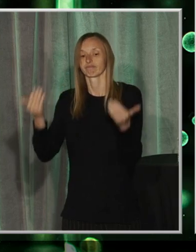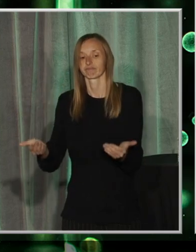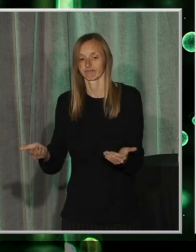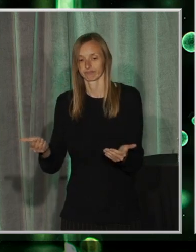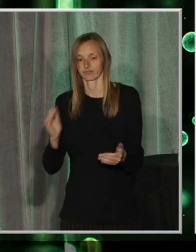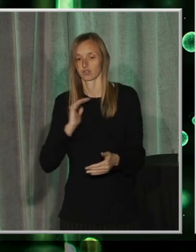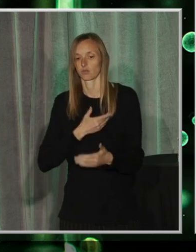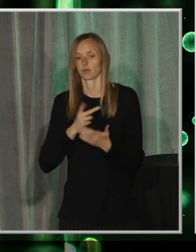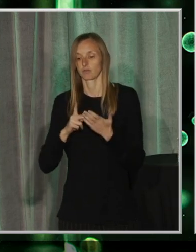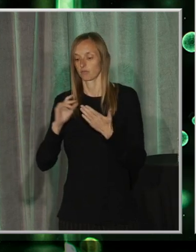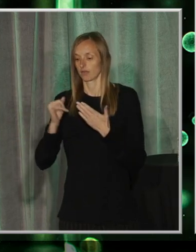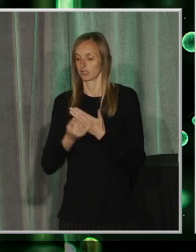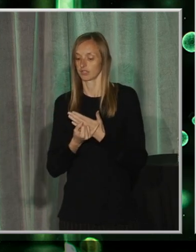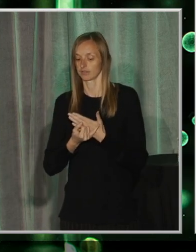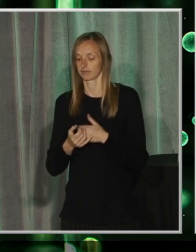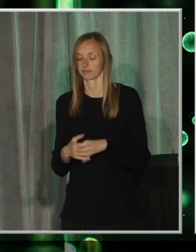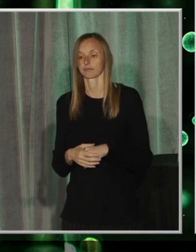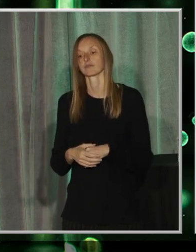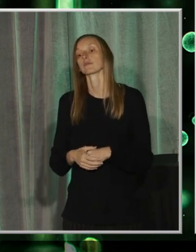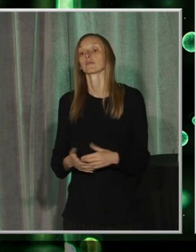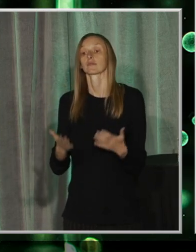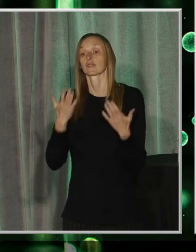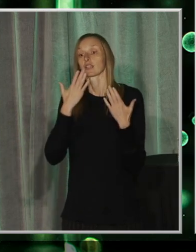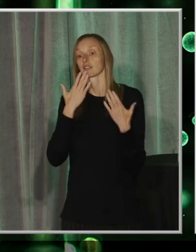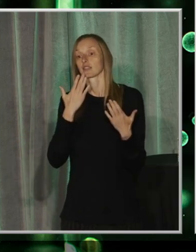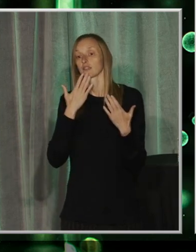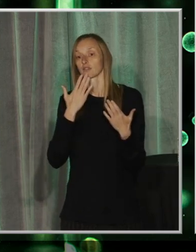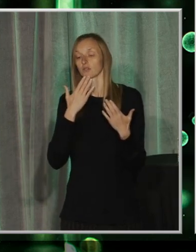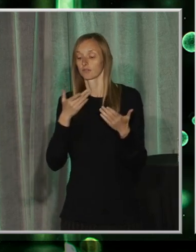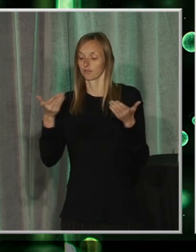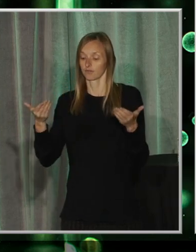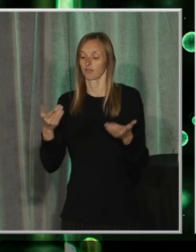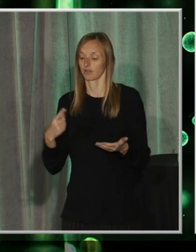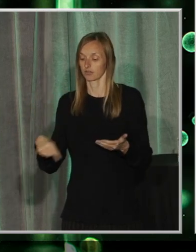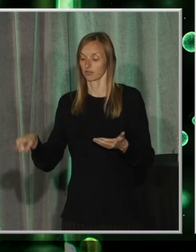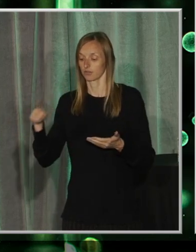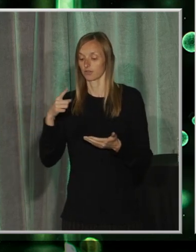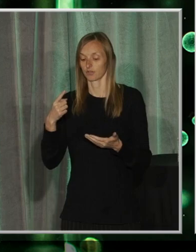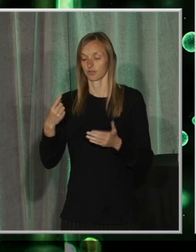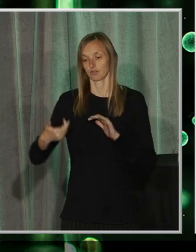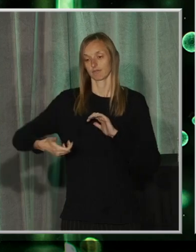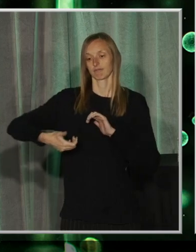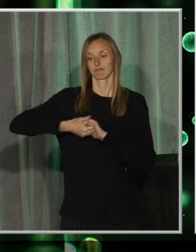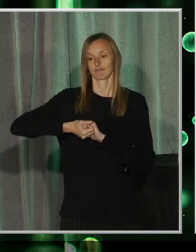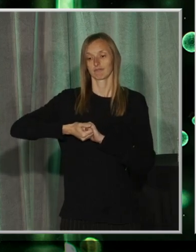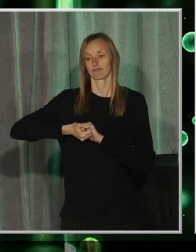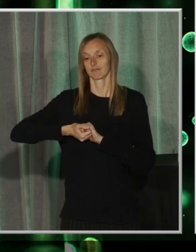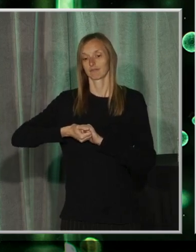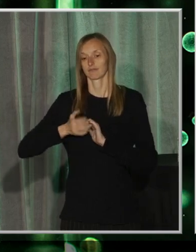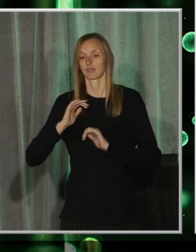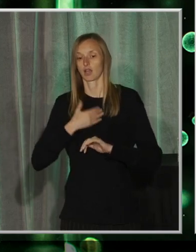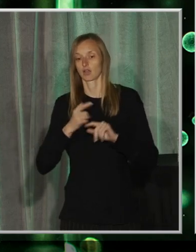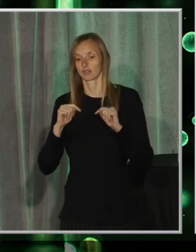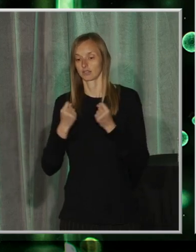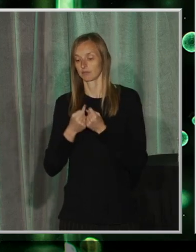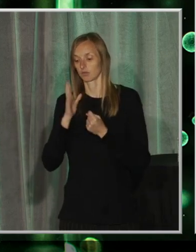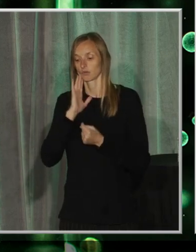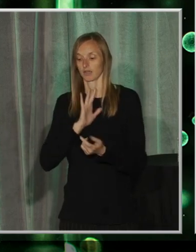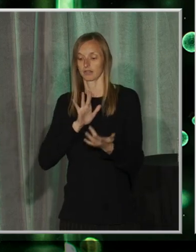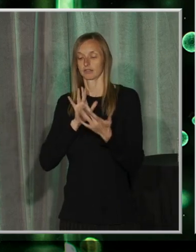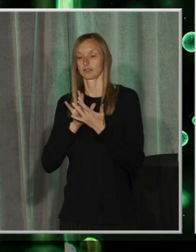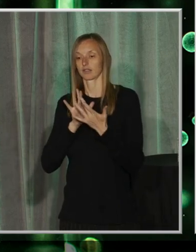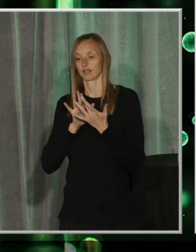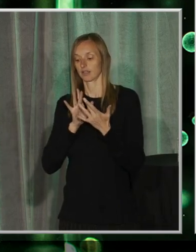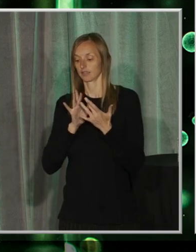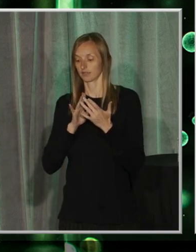our project. Thank you. I invite you all to collaborate with our team, and you can reach out to us on